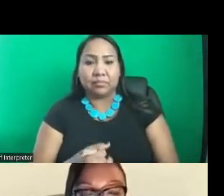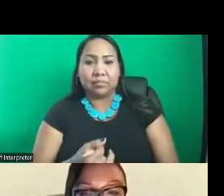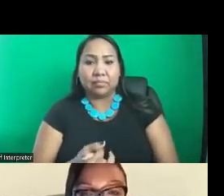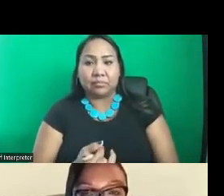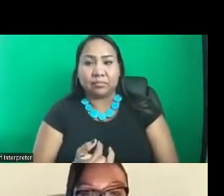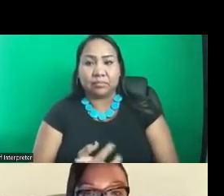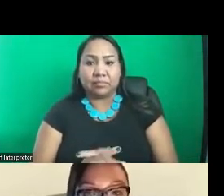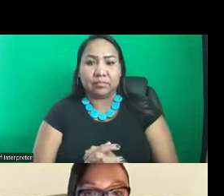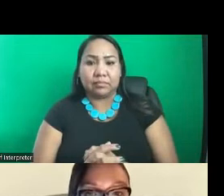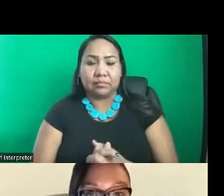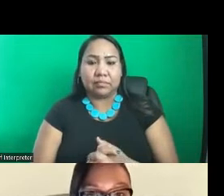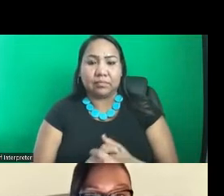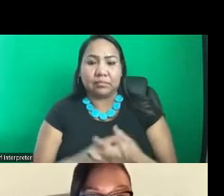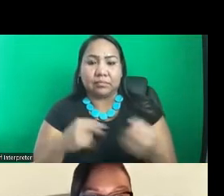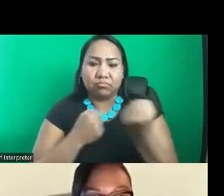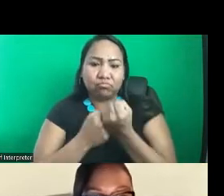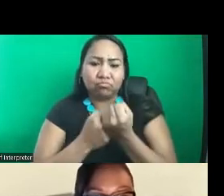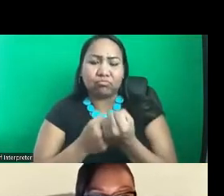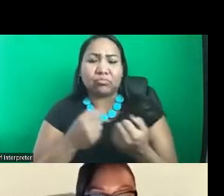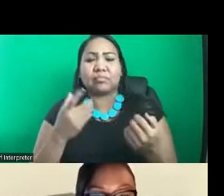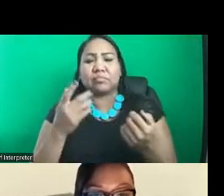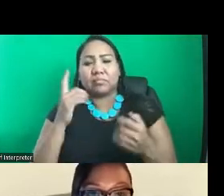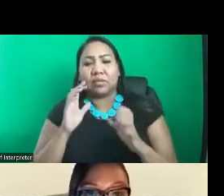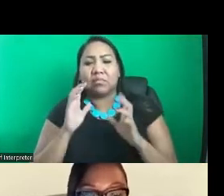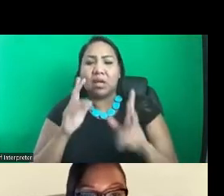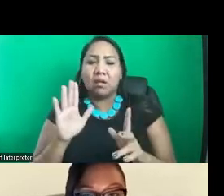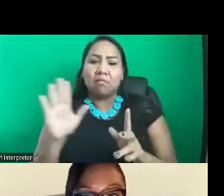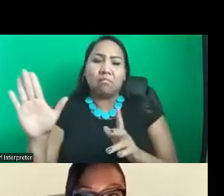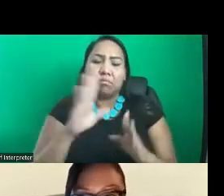their communities. Every one of them